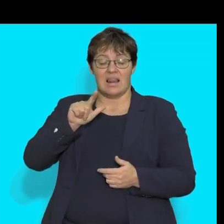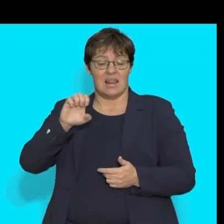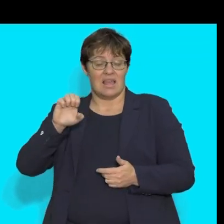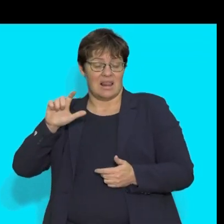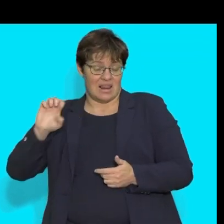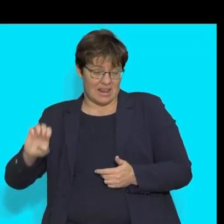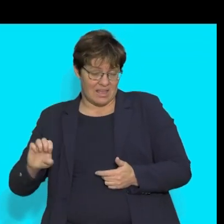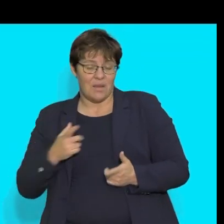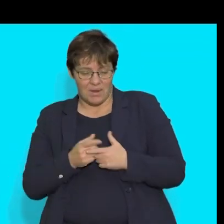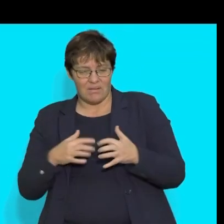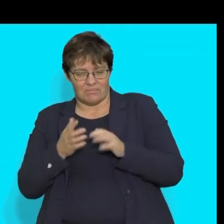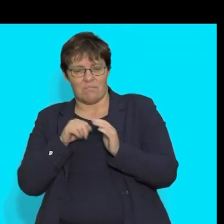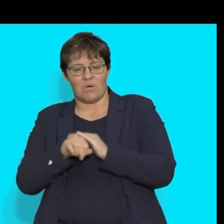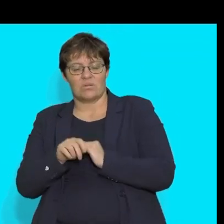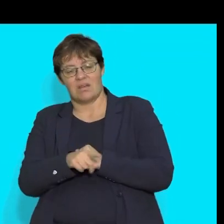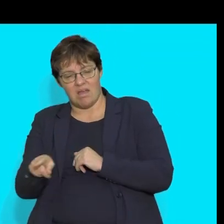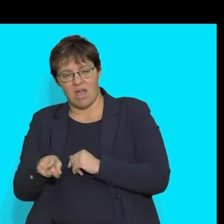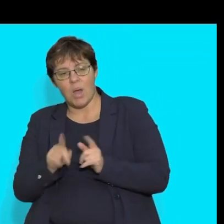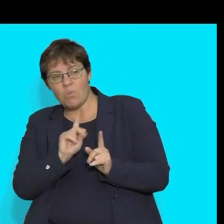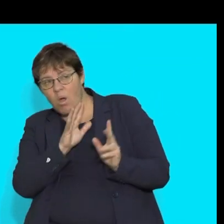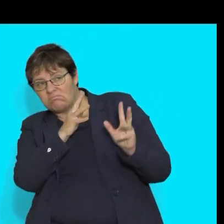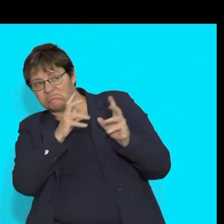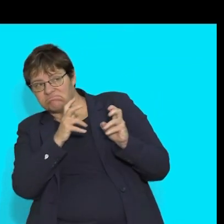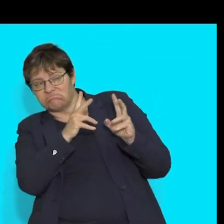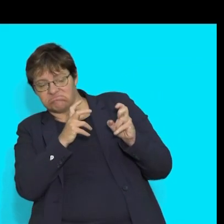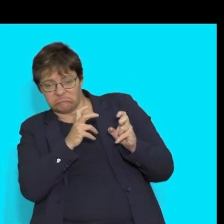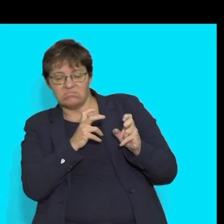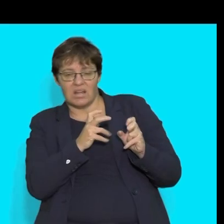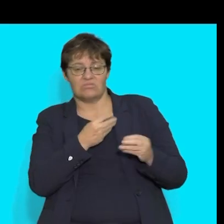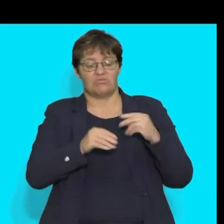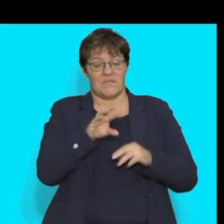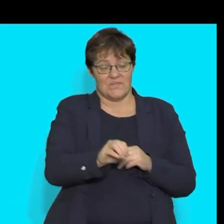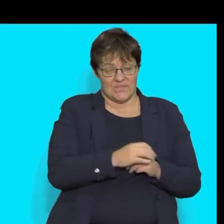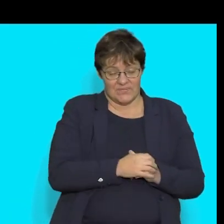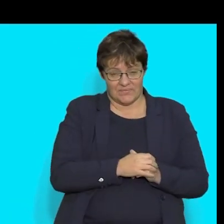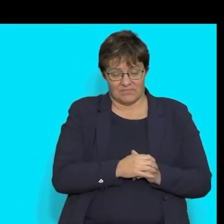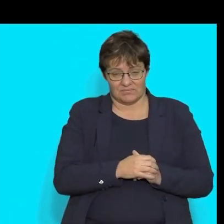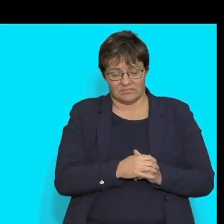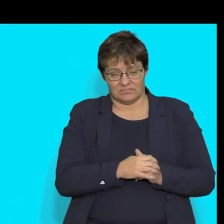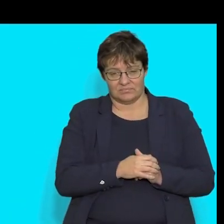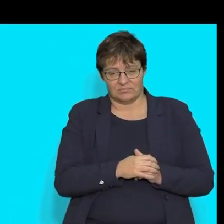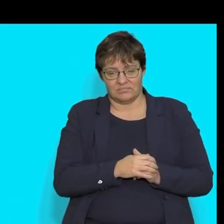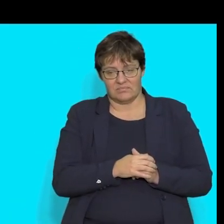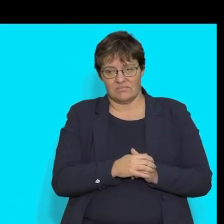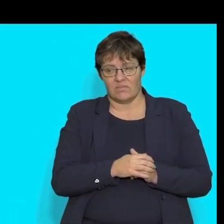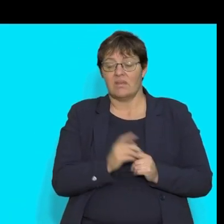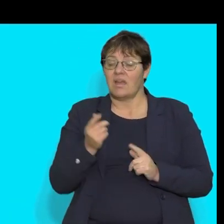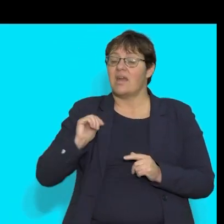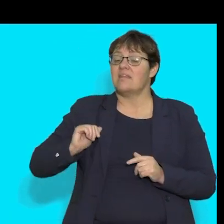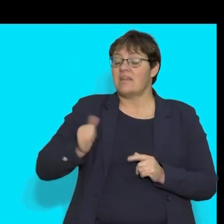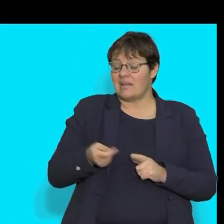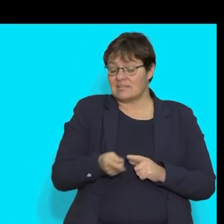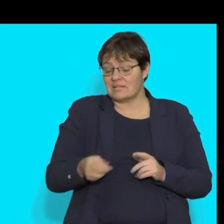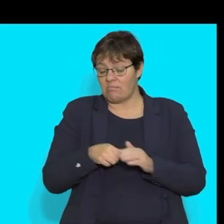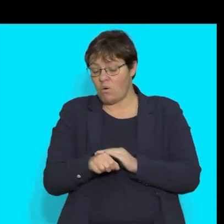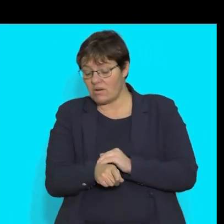leading to the offsprings having more of that specific trait. Finally, we see that the next generation will